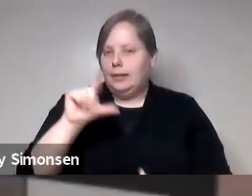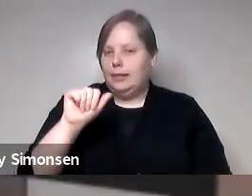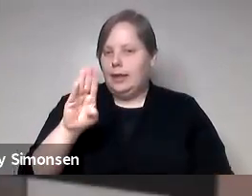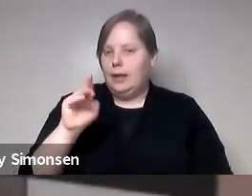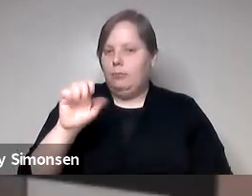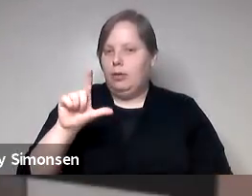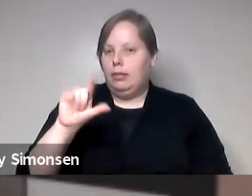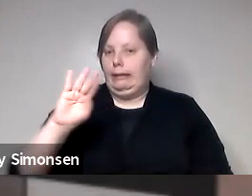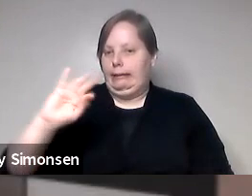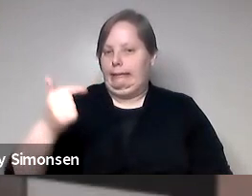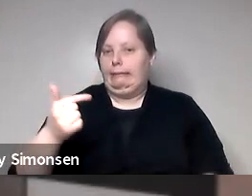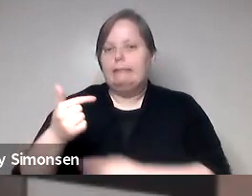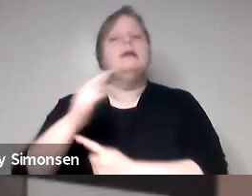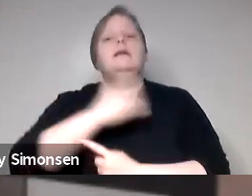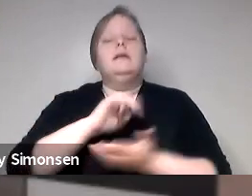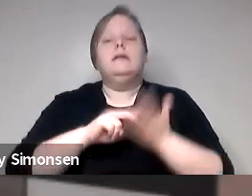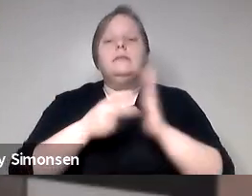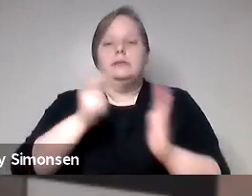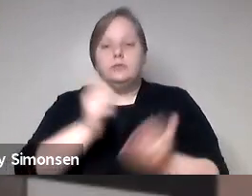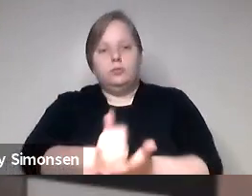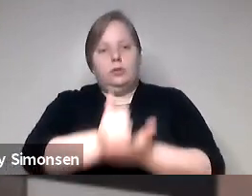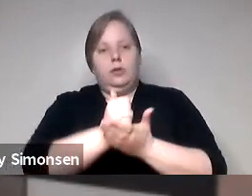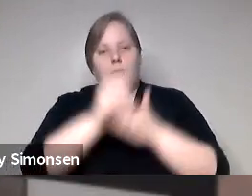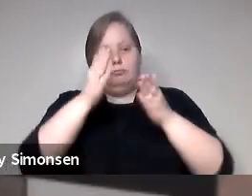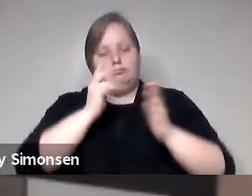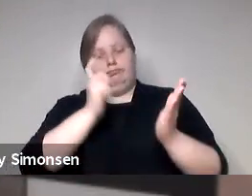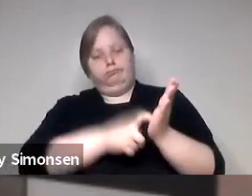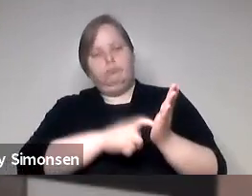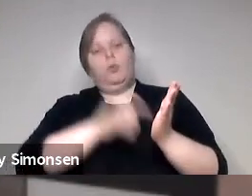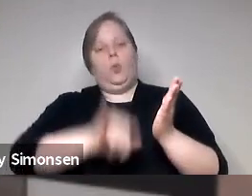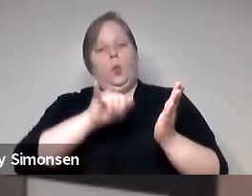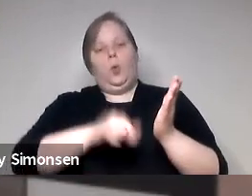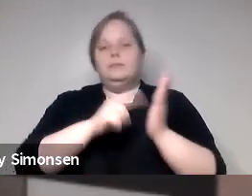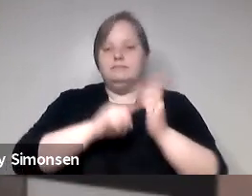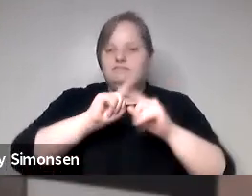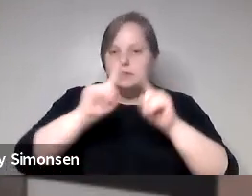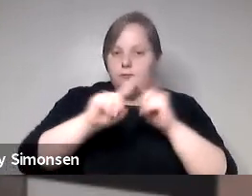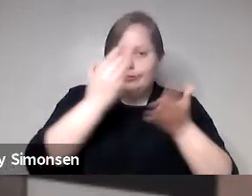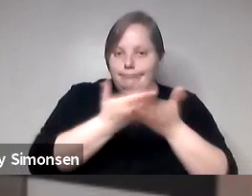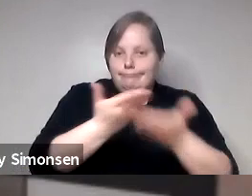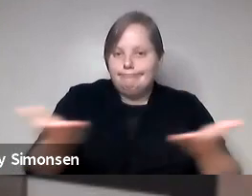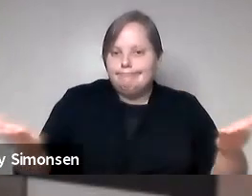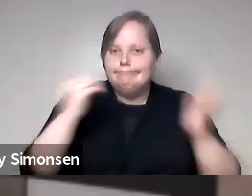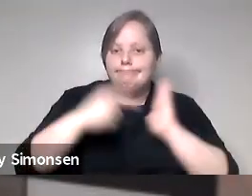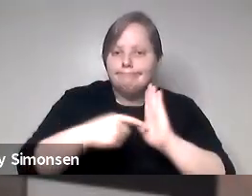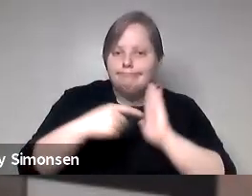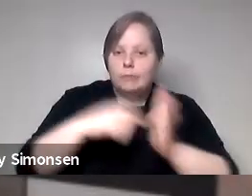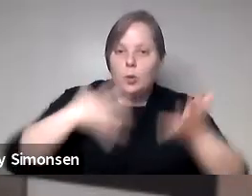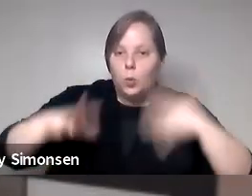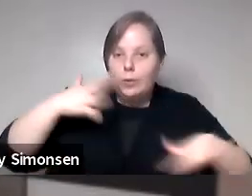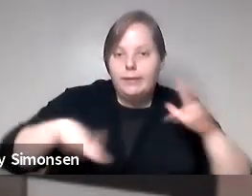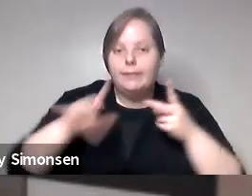Labeling and marking are used to help with the identification of and use of items such as